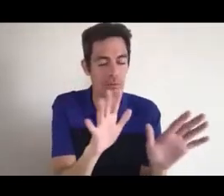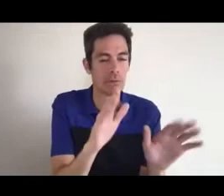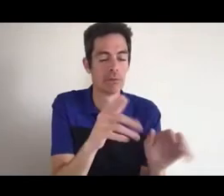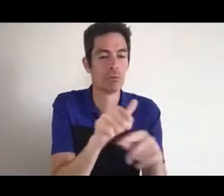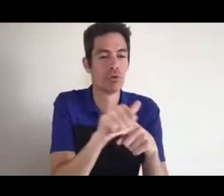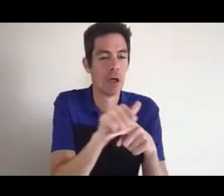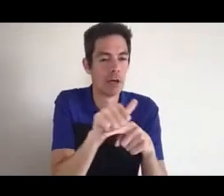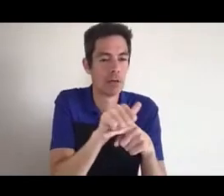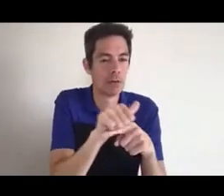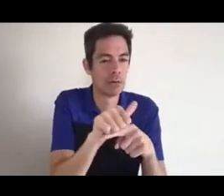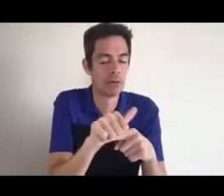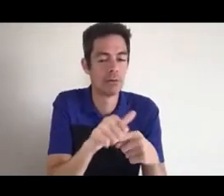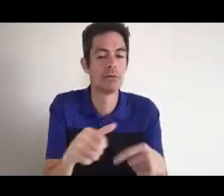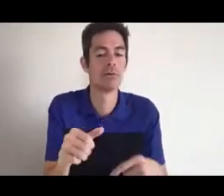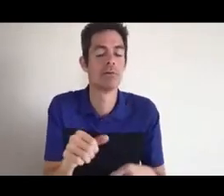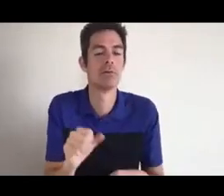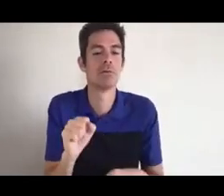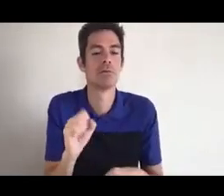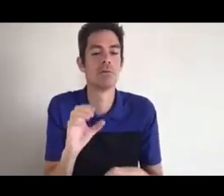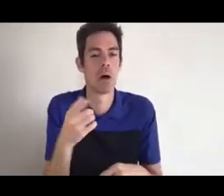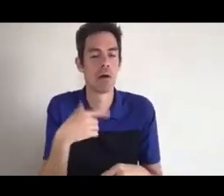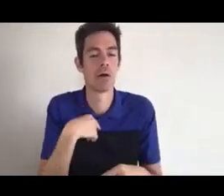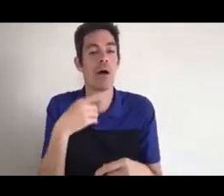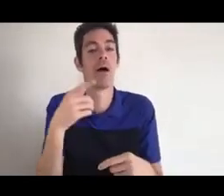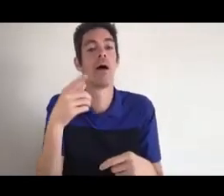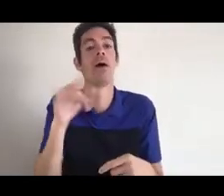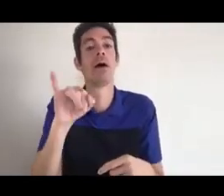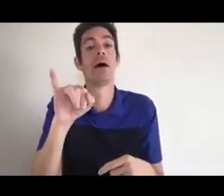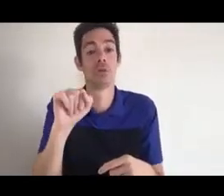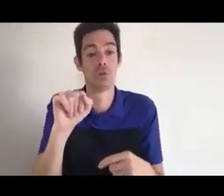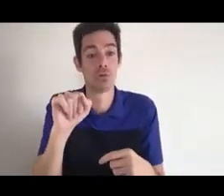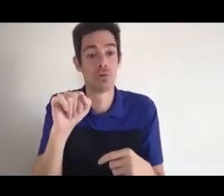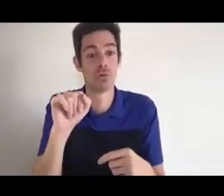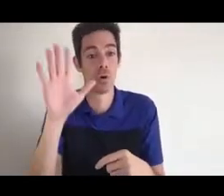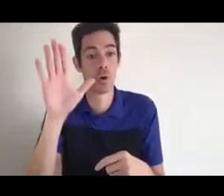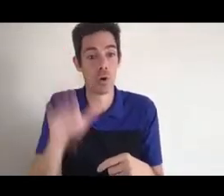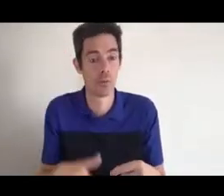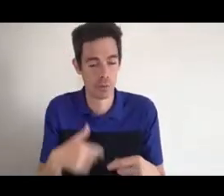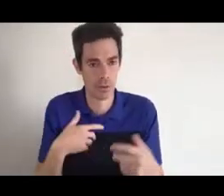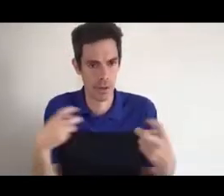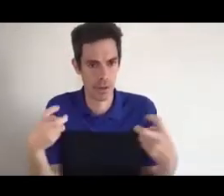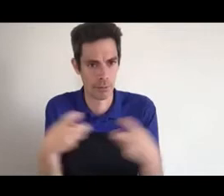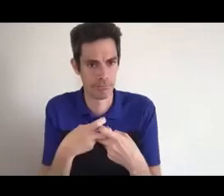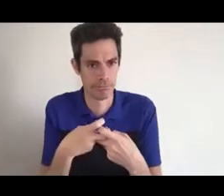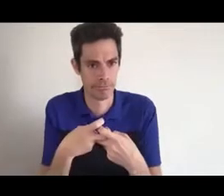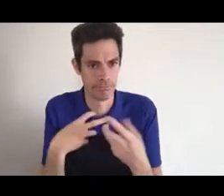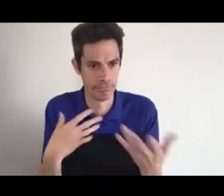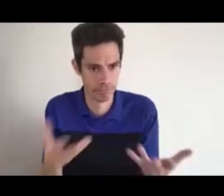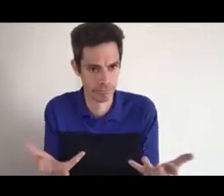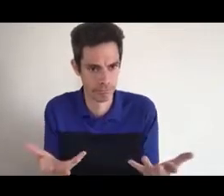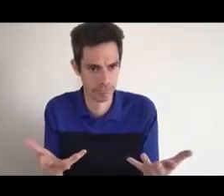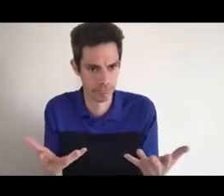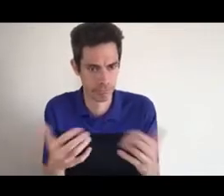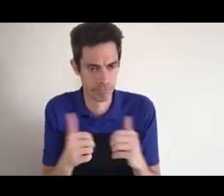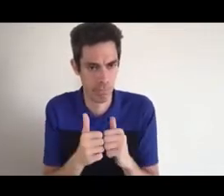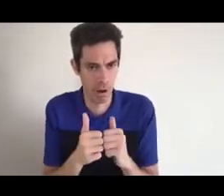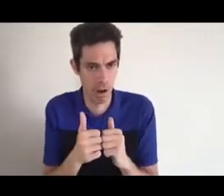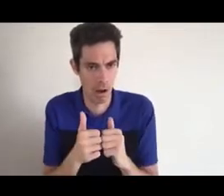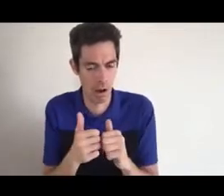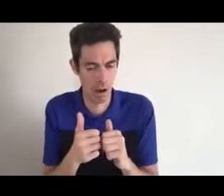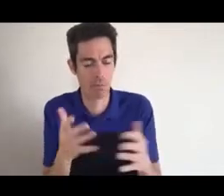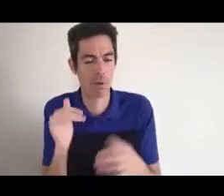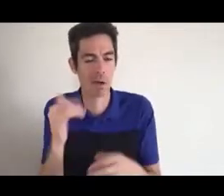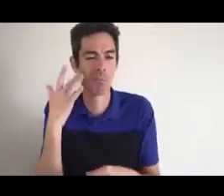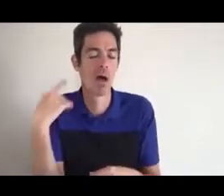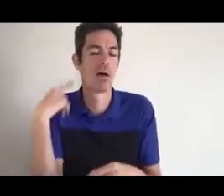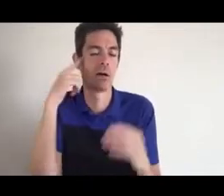on the language and train to reduce is. However,